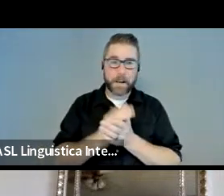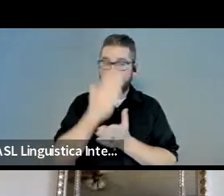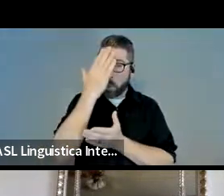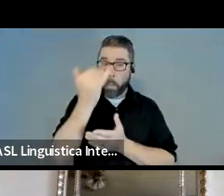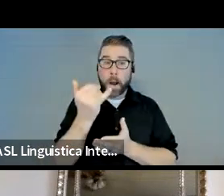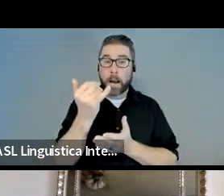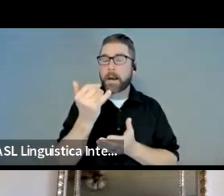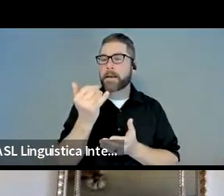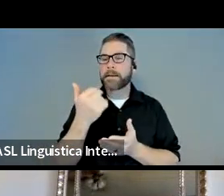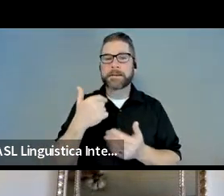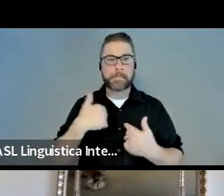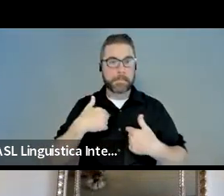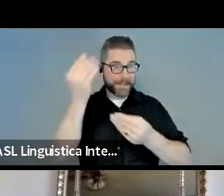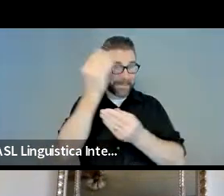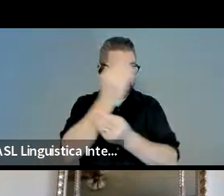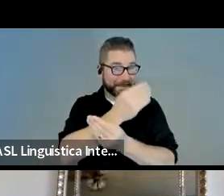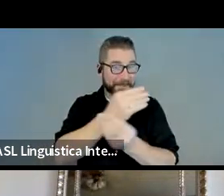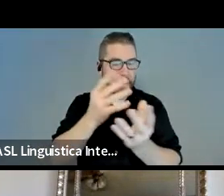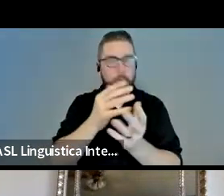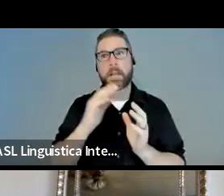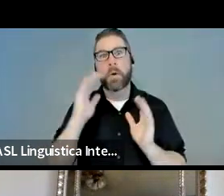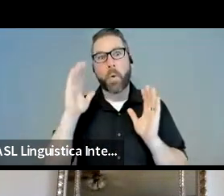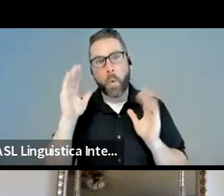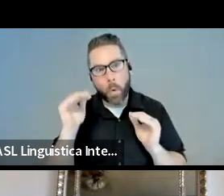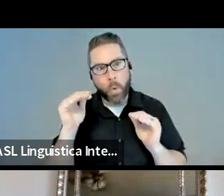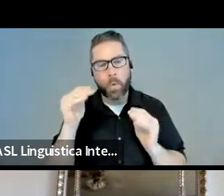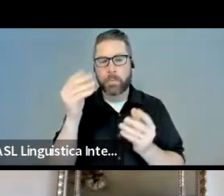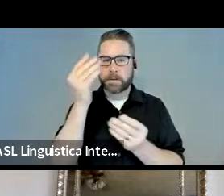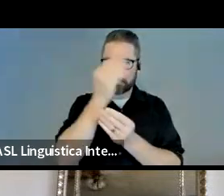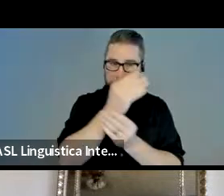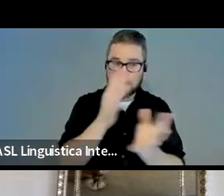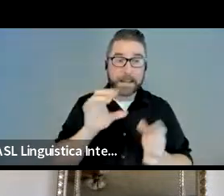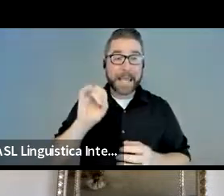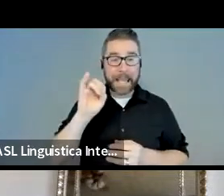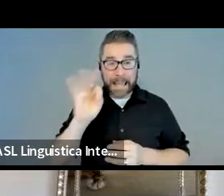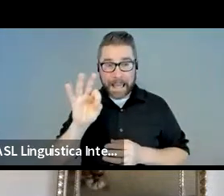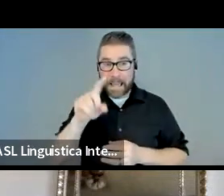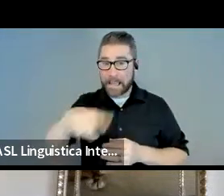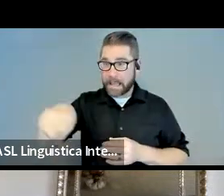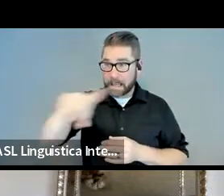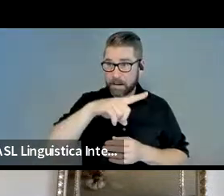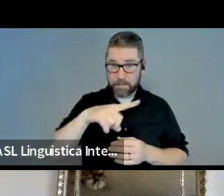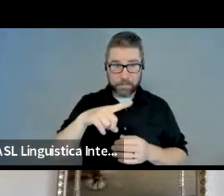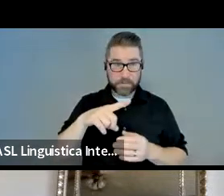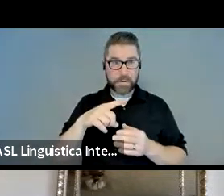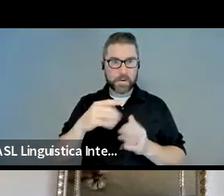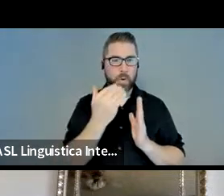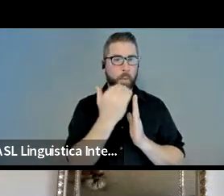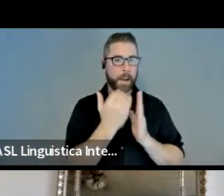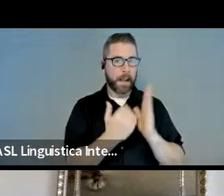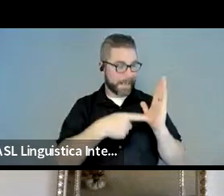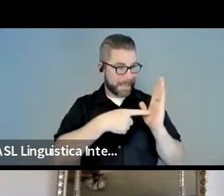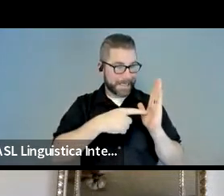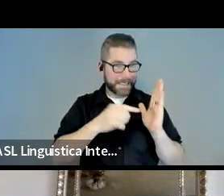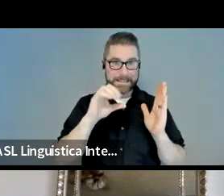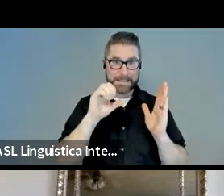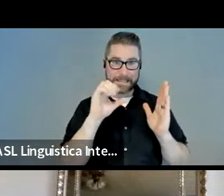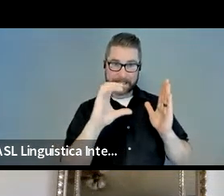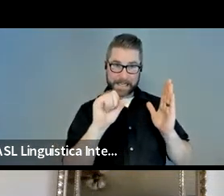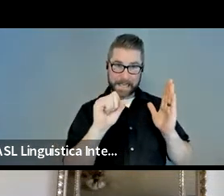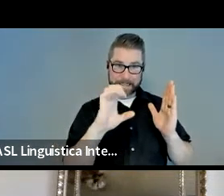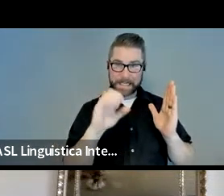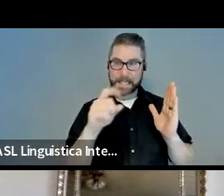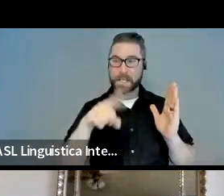know, hopefully, most of you, especially if you're on our CSC, got an email to invite you to register for